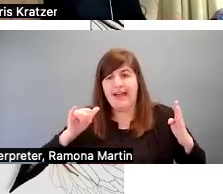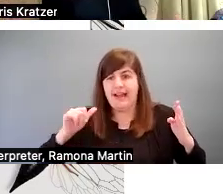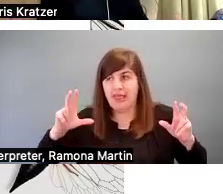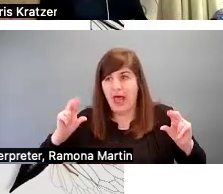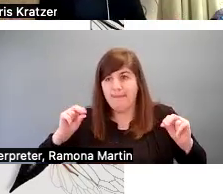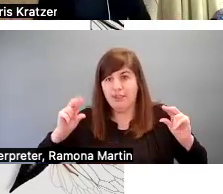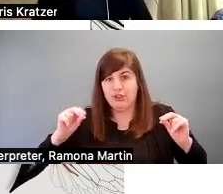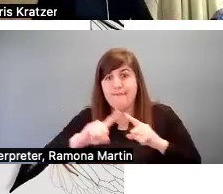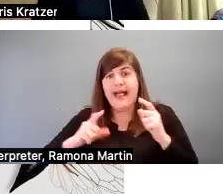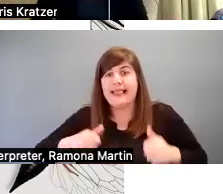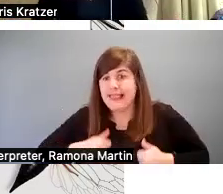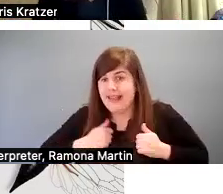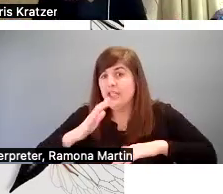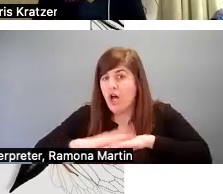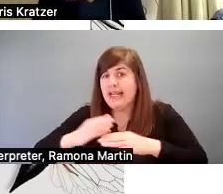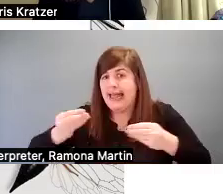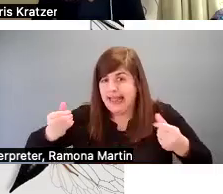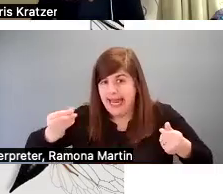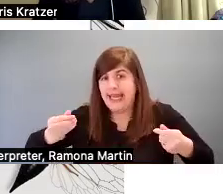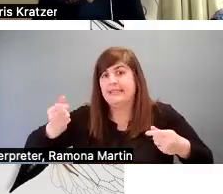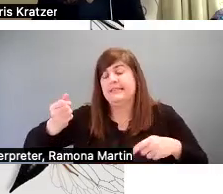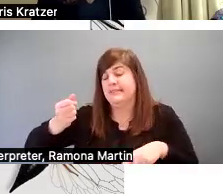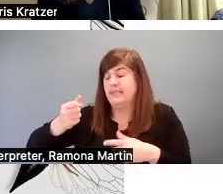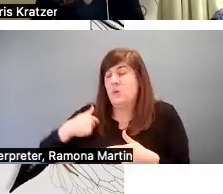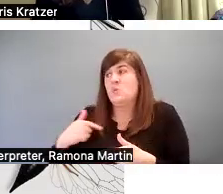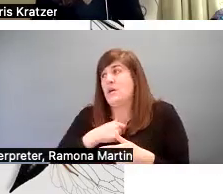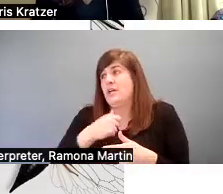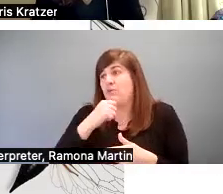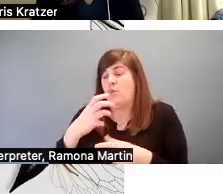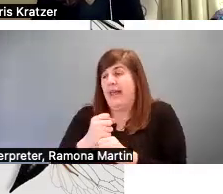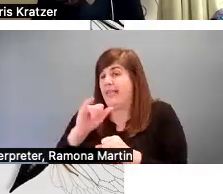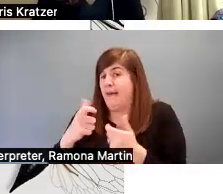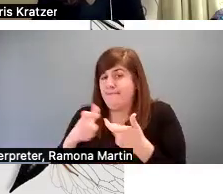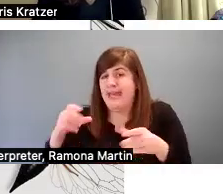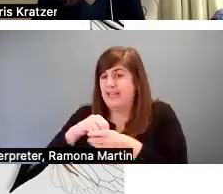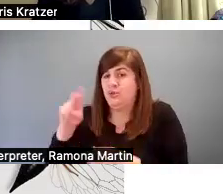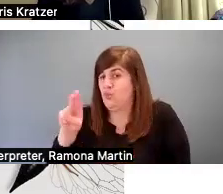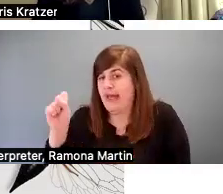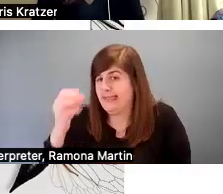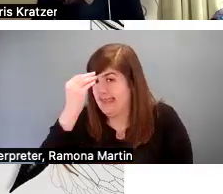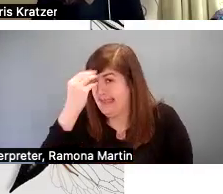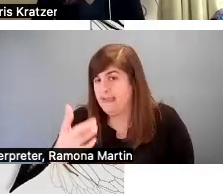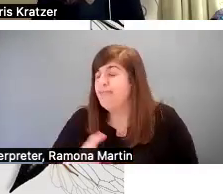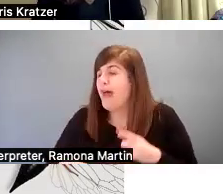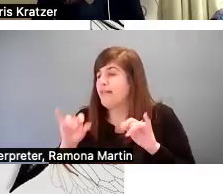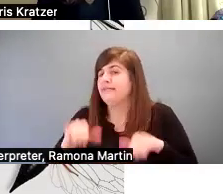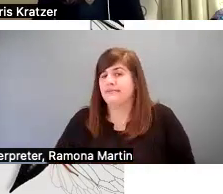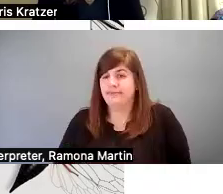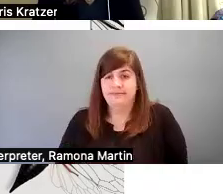on land. Um, they we don't get them that big in the United States, but They're so